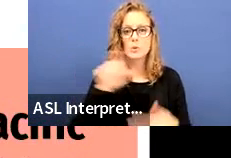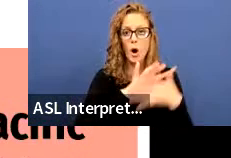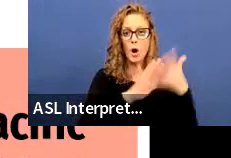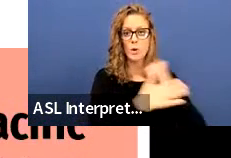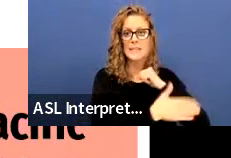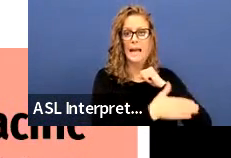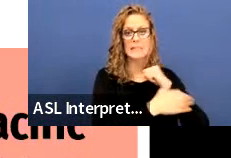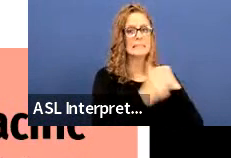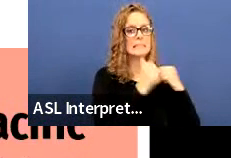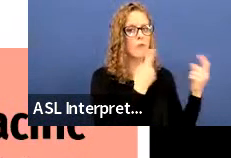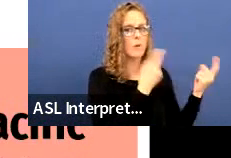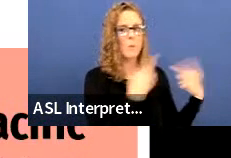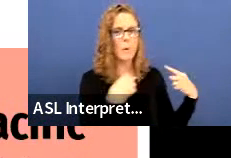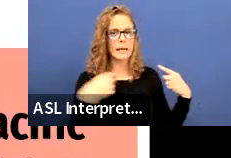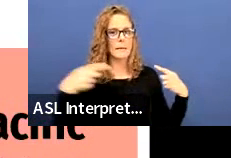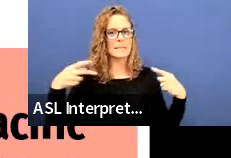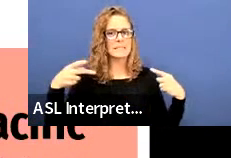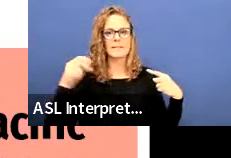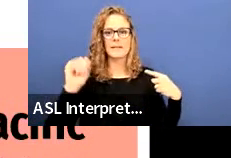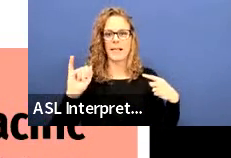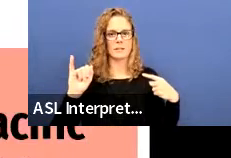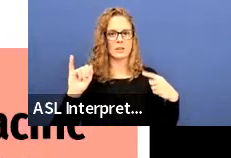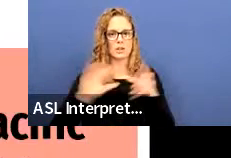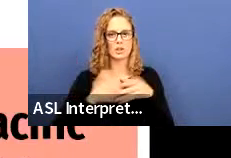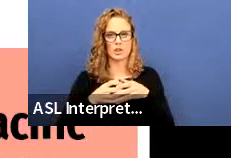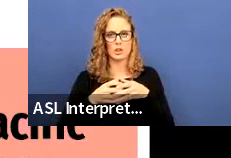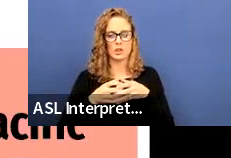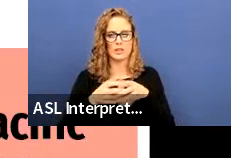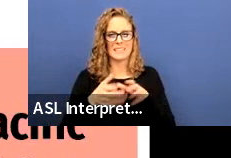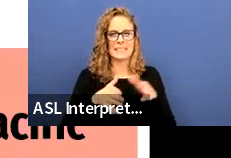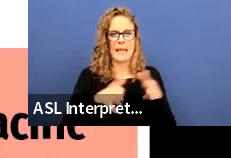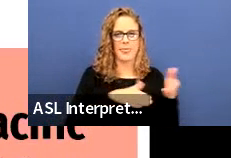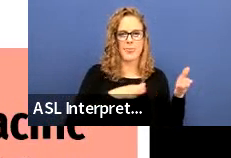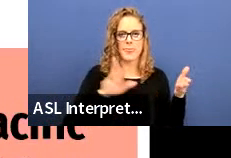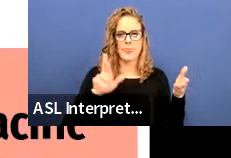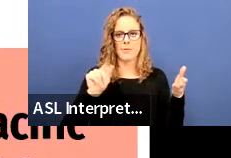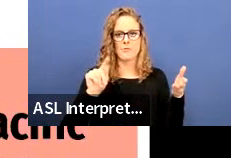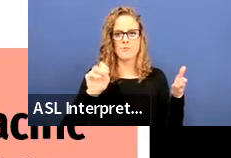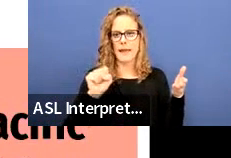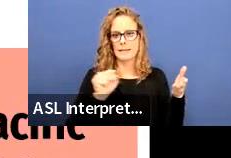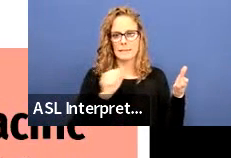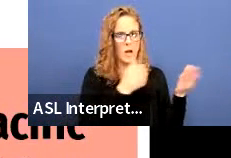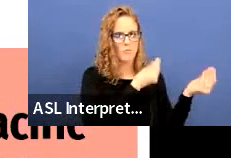not reporting Pacific Islander death data.